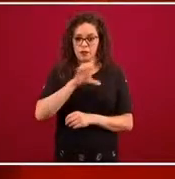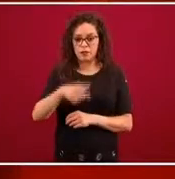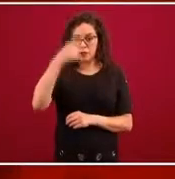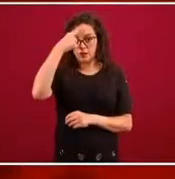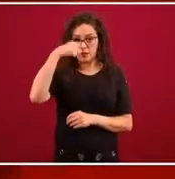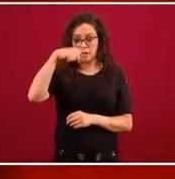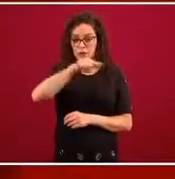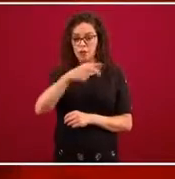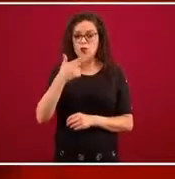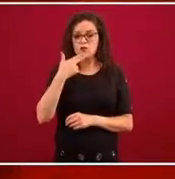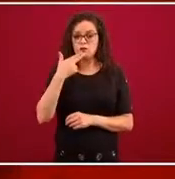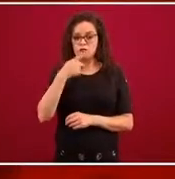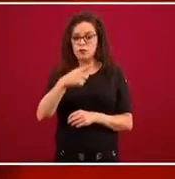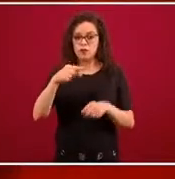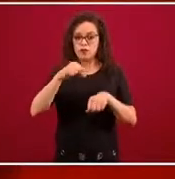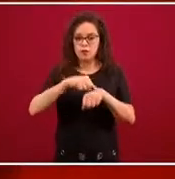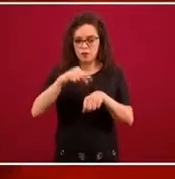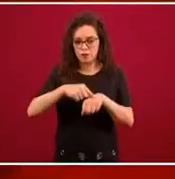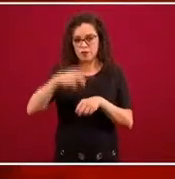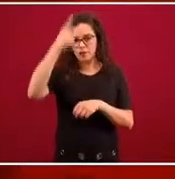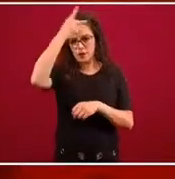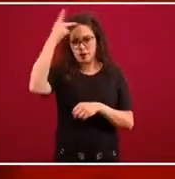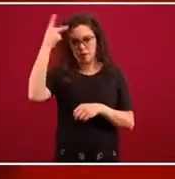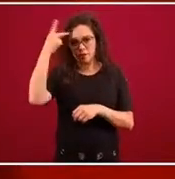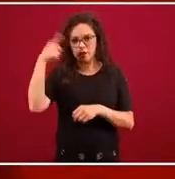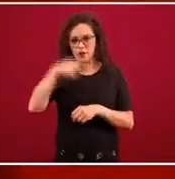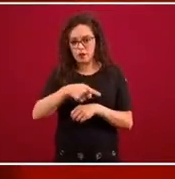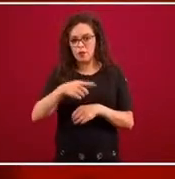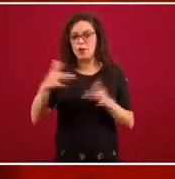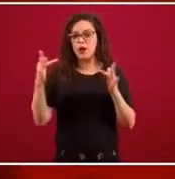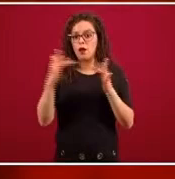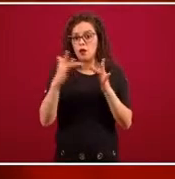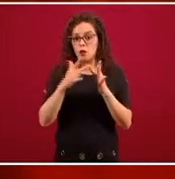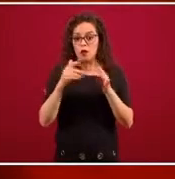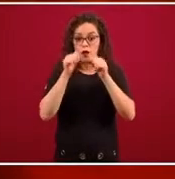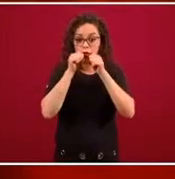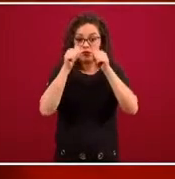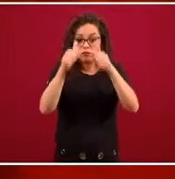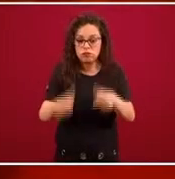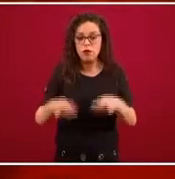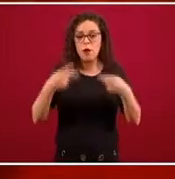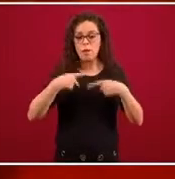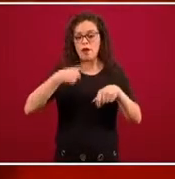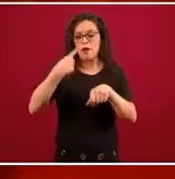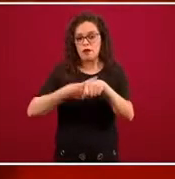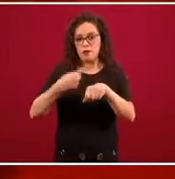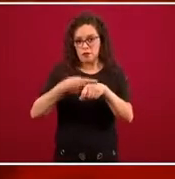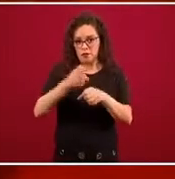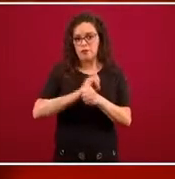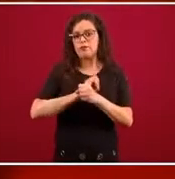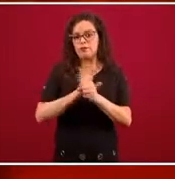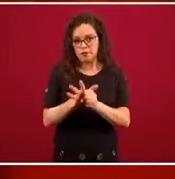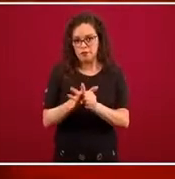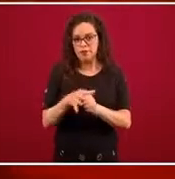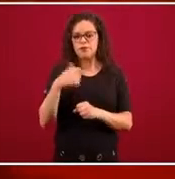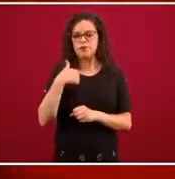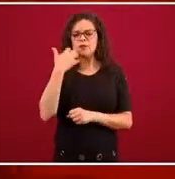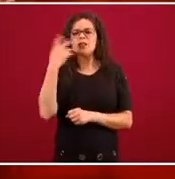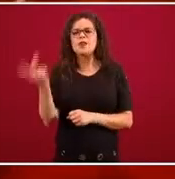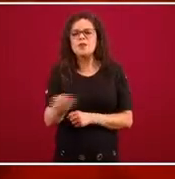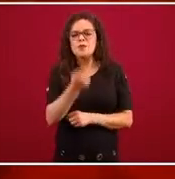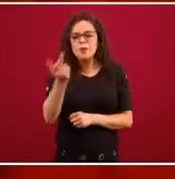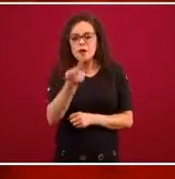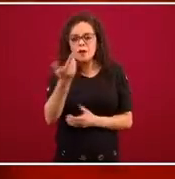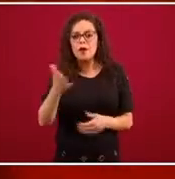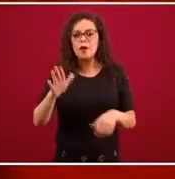special team for treating COVID-19 patients, the special equipment, the specialized medical